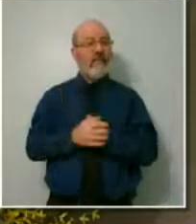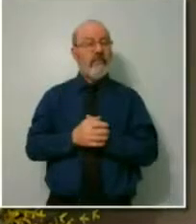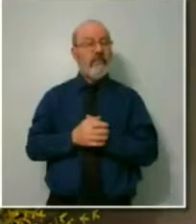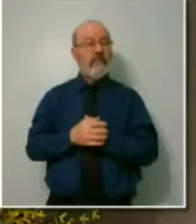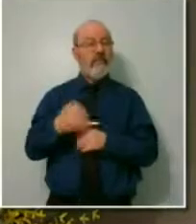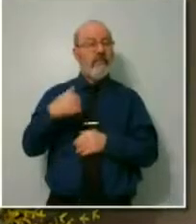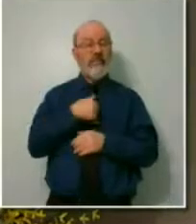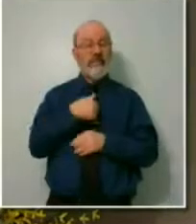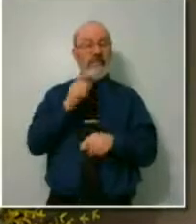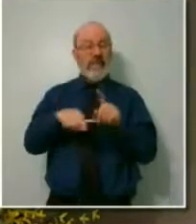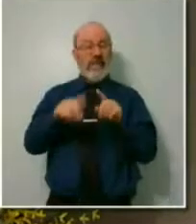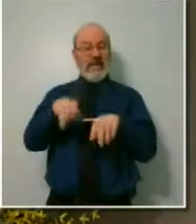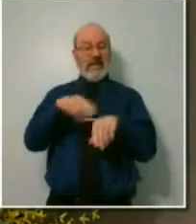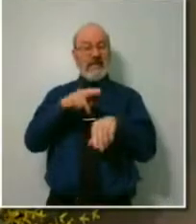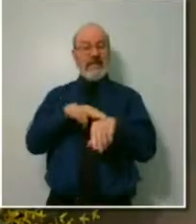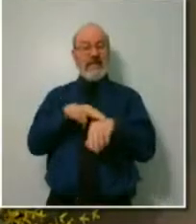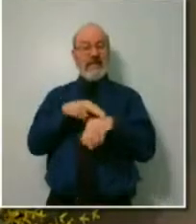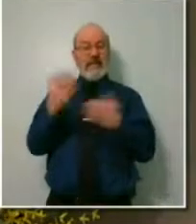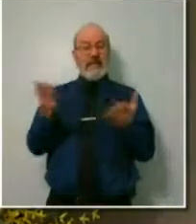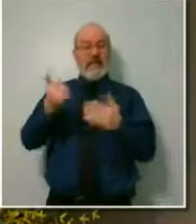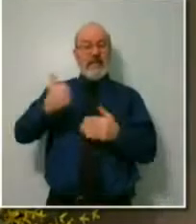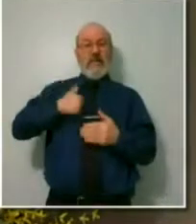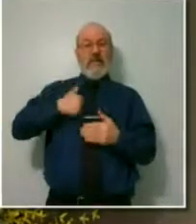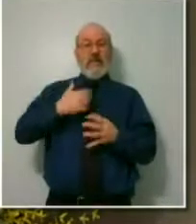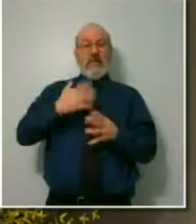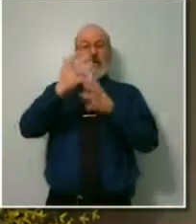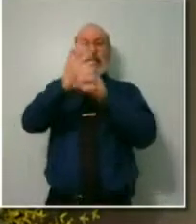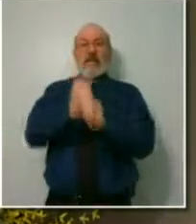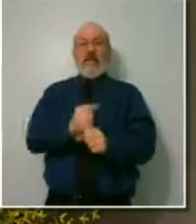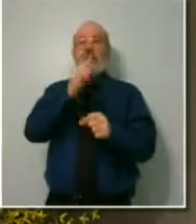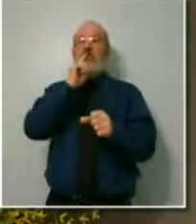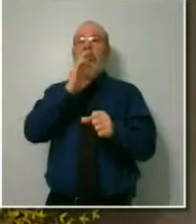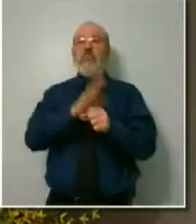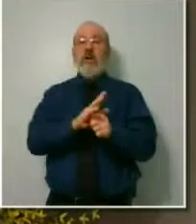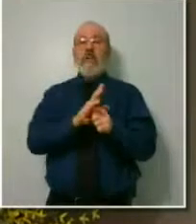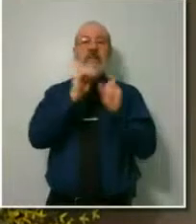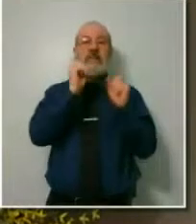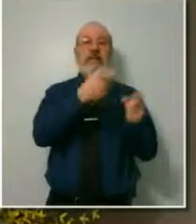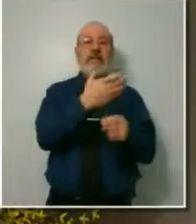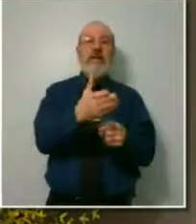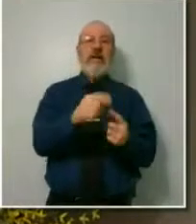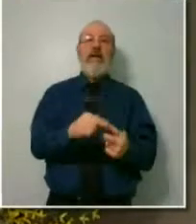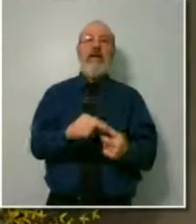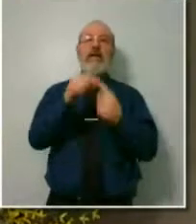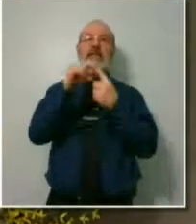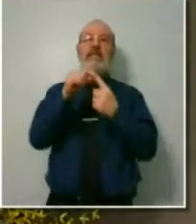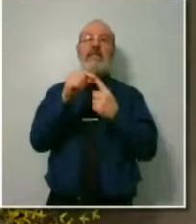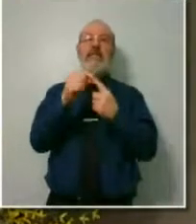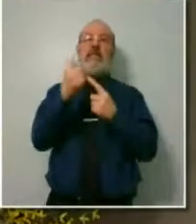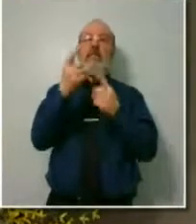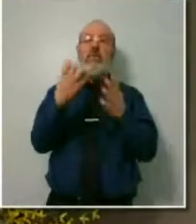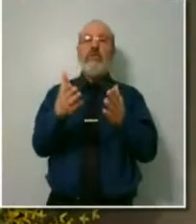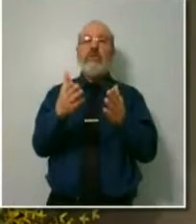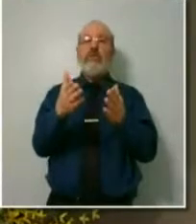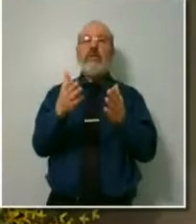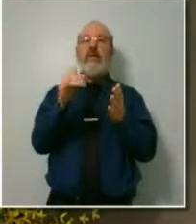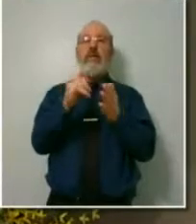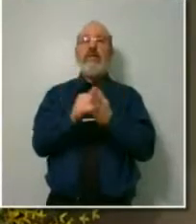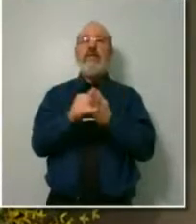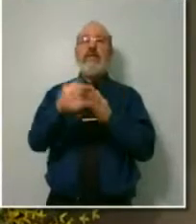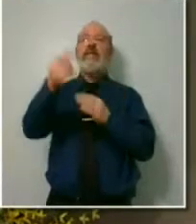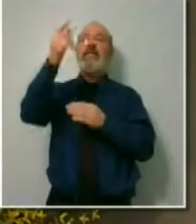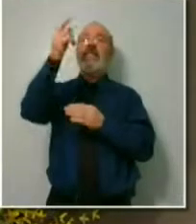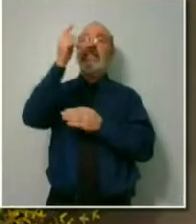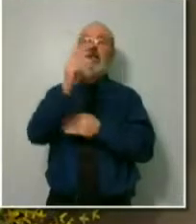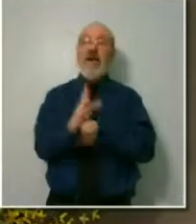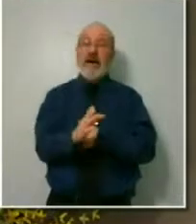a nation in Canada, claim the promises given there, except in one sense. And that is that God